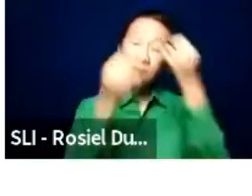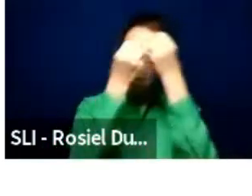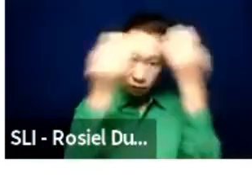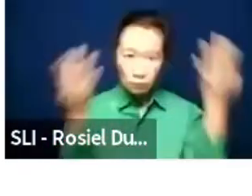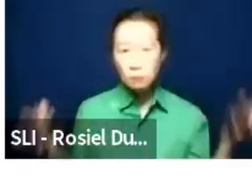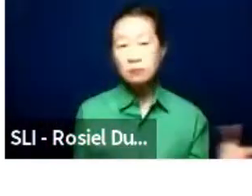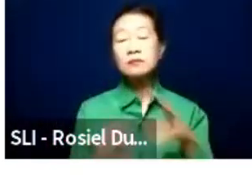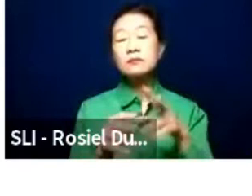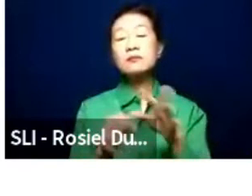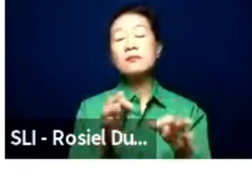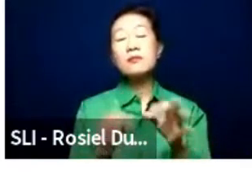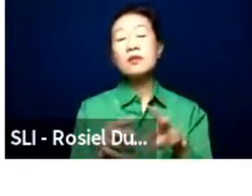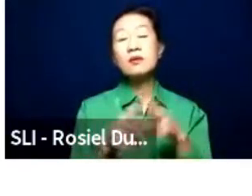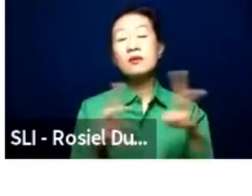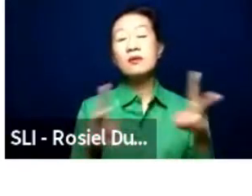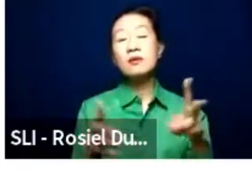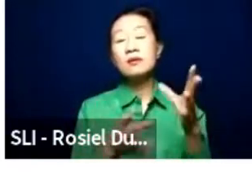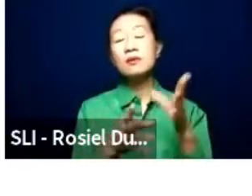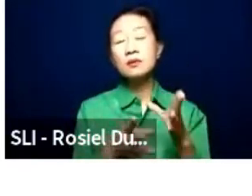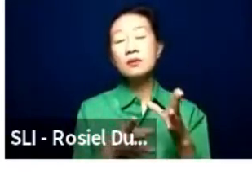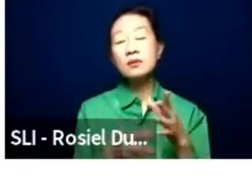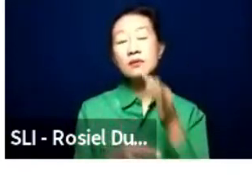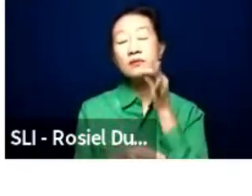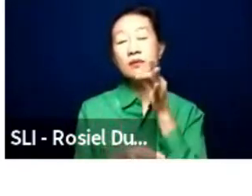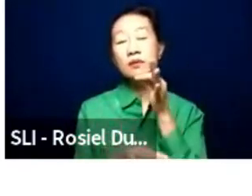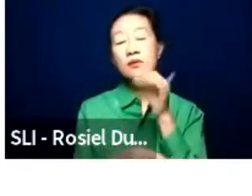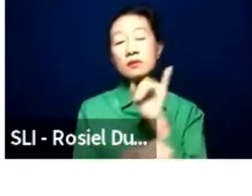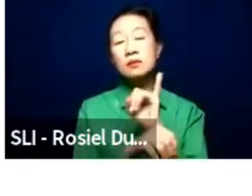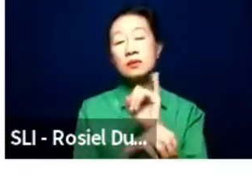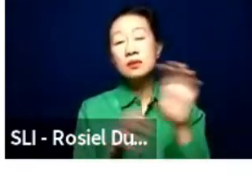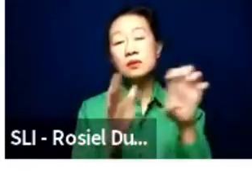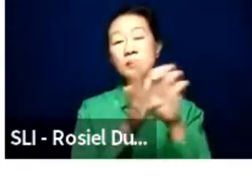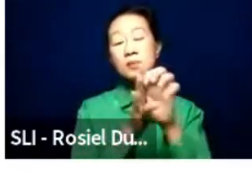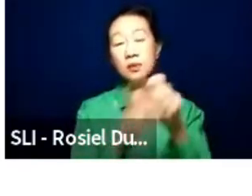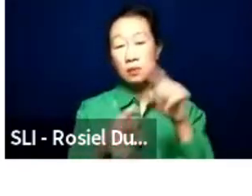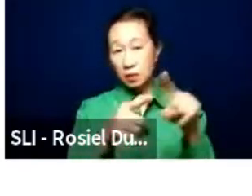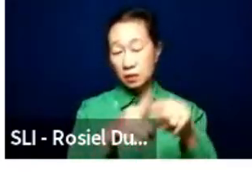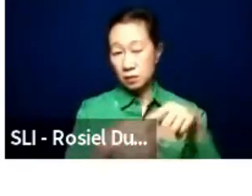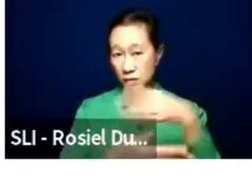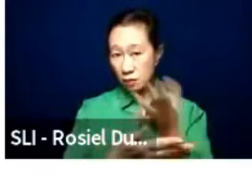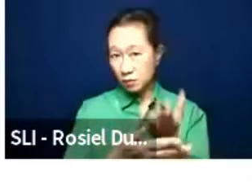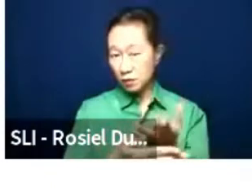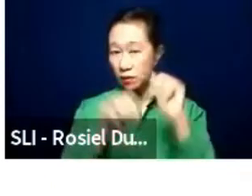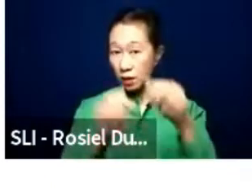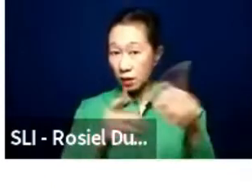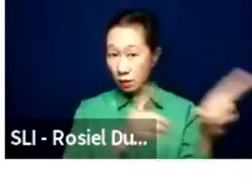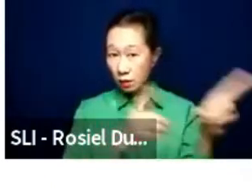are very interested in the food service industry, for example, then this is something that you can